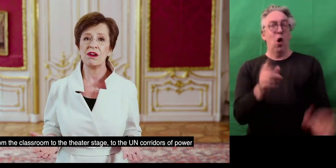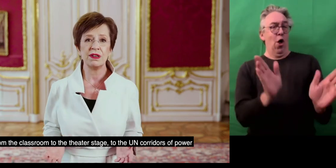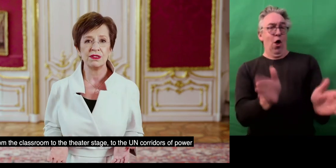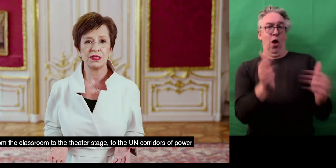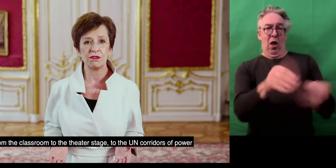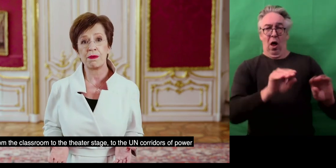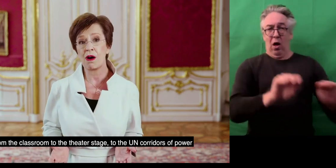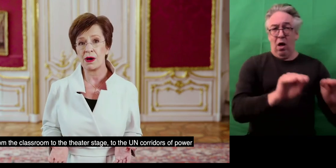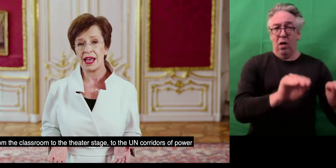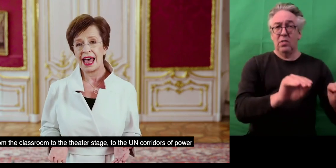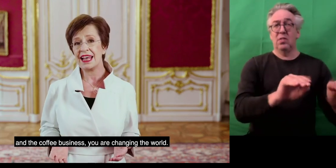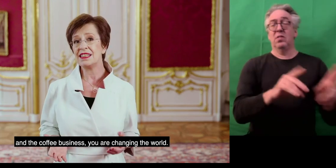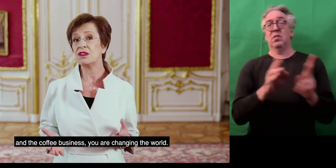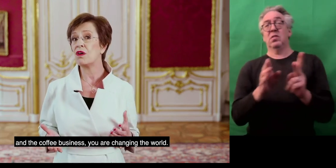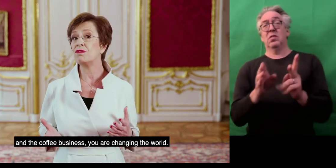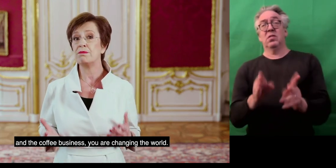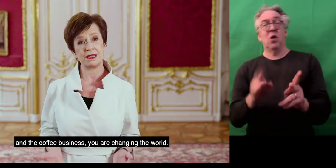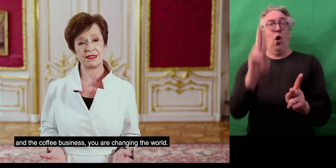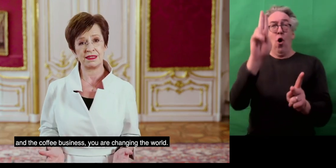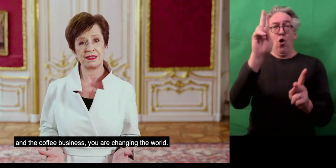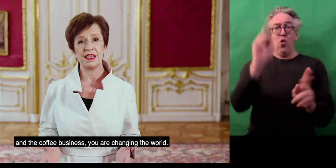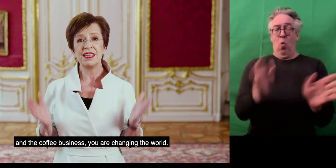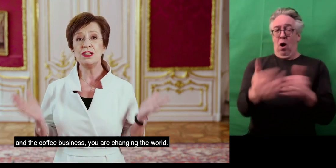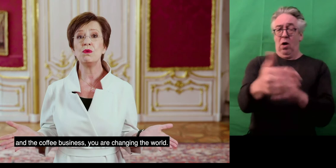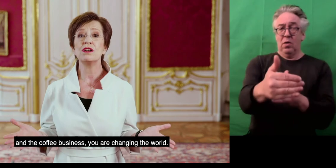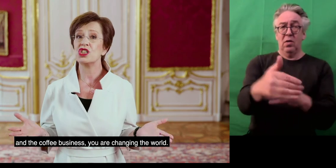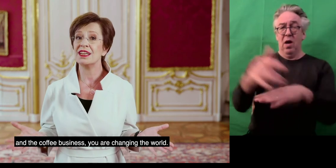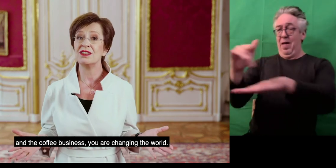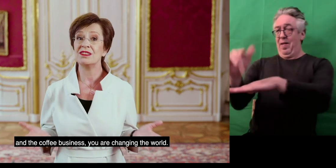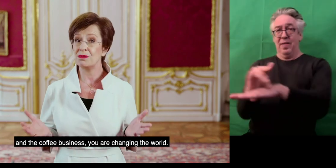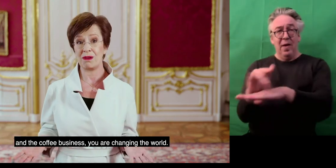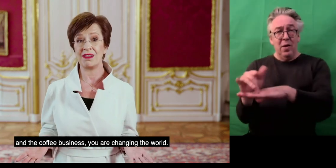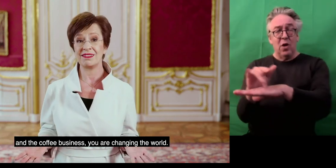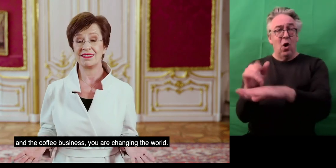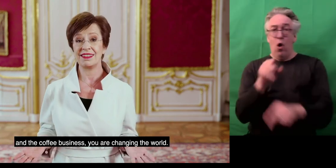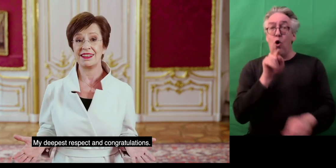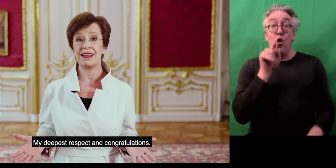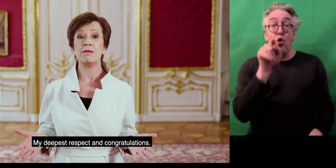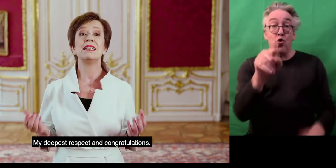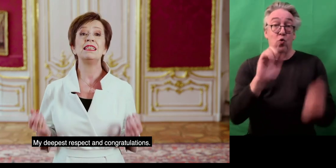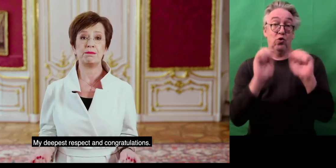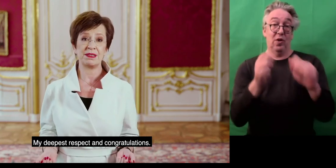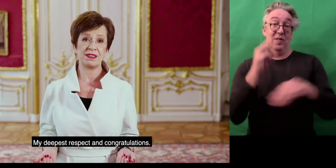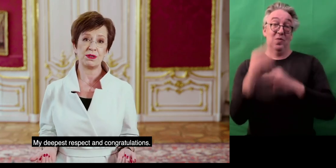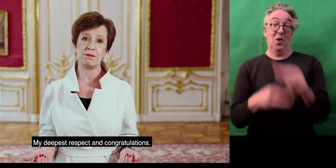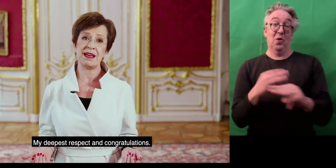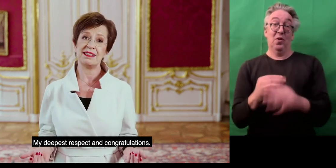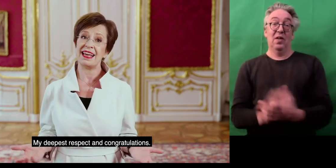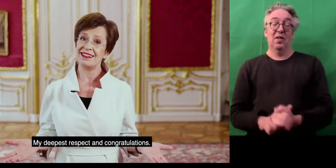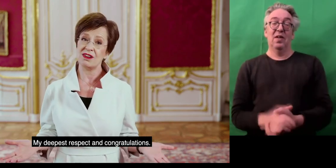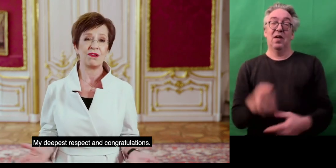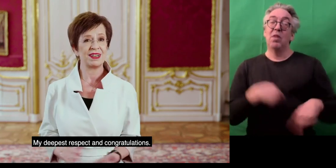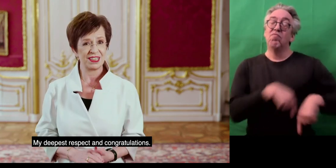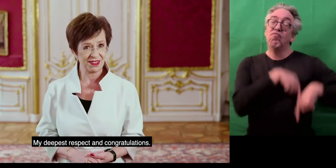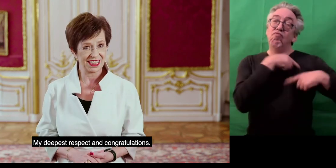UN corridors of power and the coffee business, you are changing the world. My deepest respect